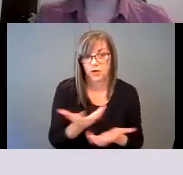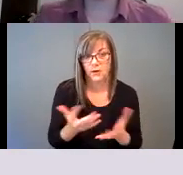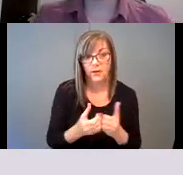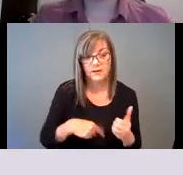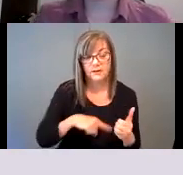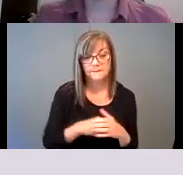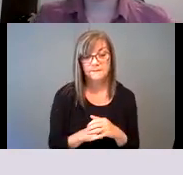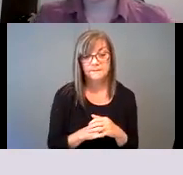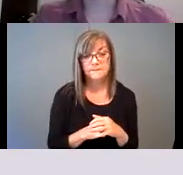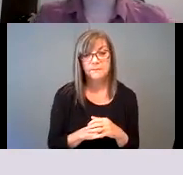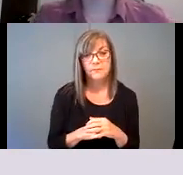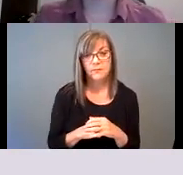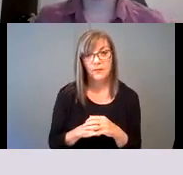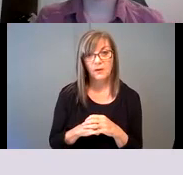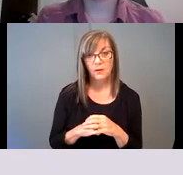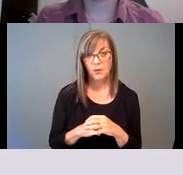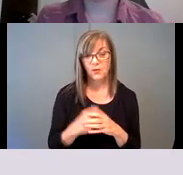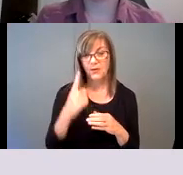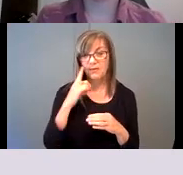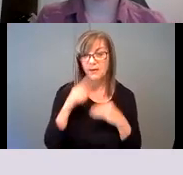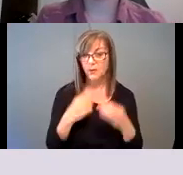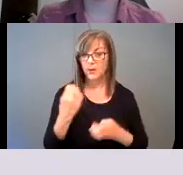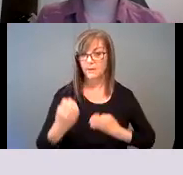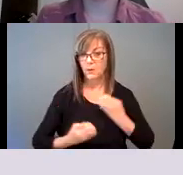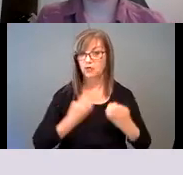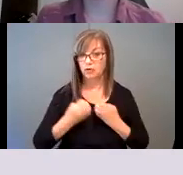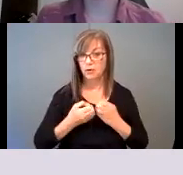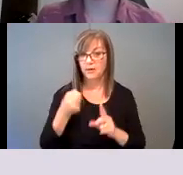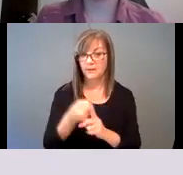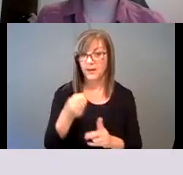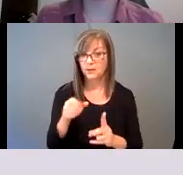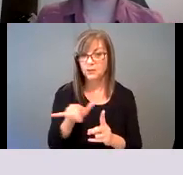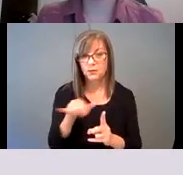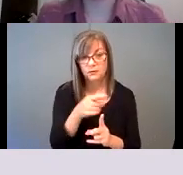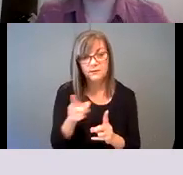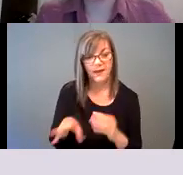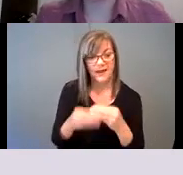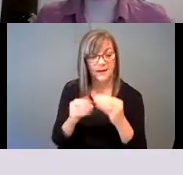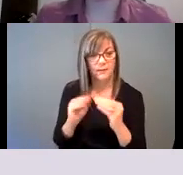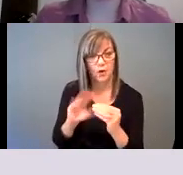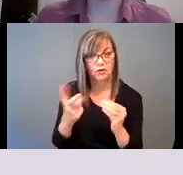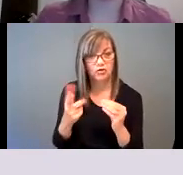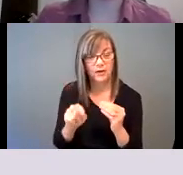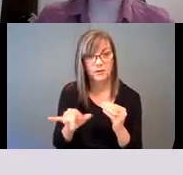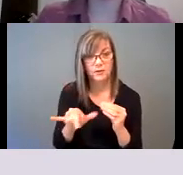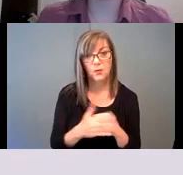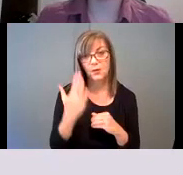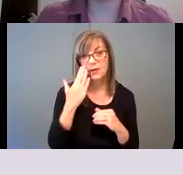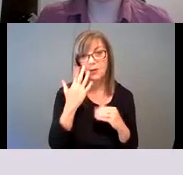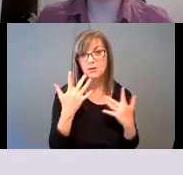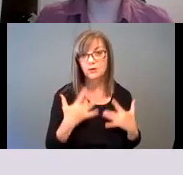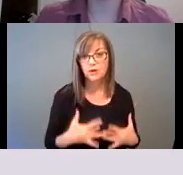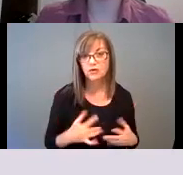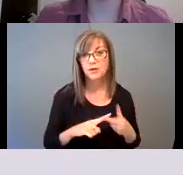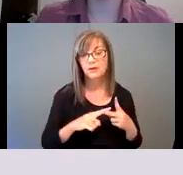And when we think about the emotional impacts, and please feel free to share more of these in the chat, we know that depression and anxiety are unfortunately